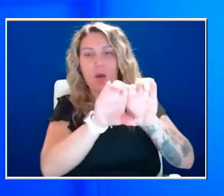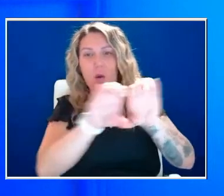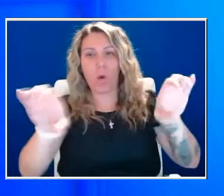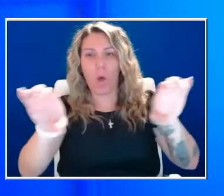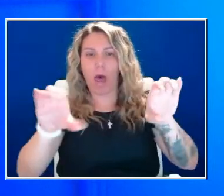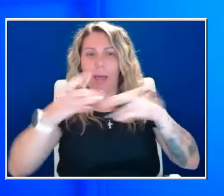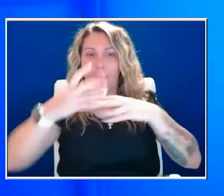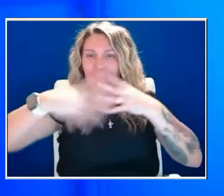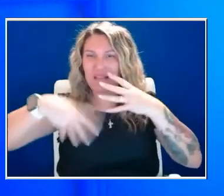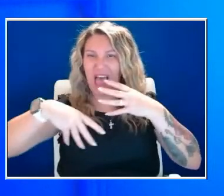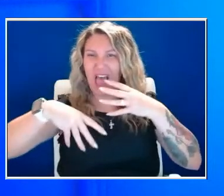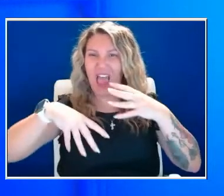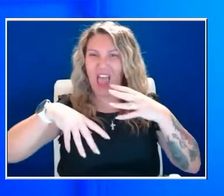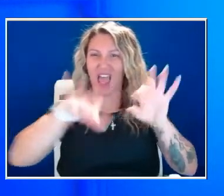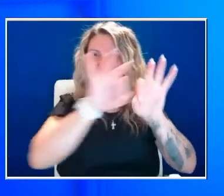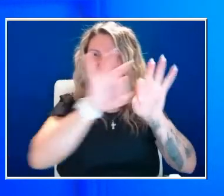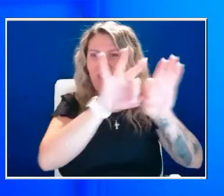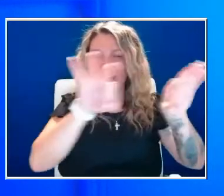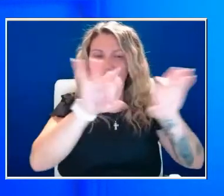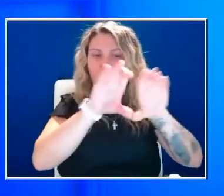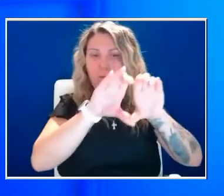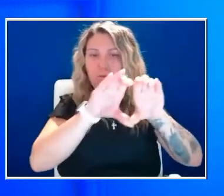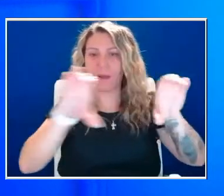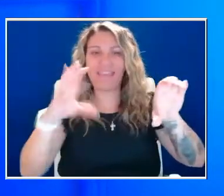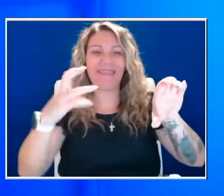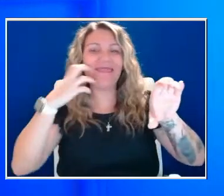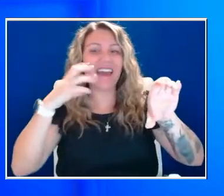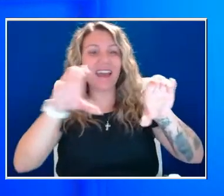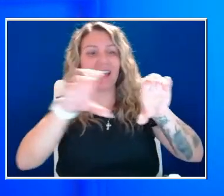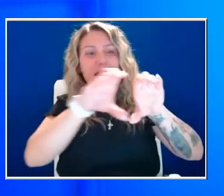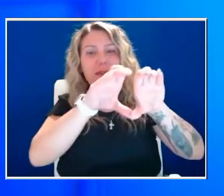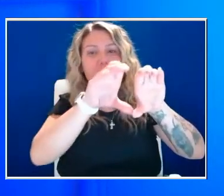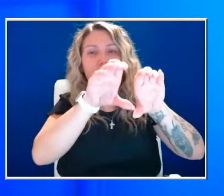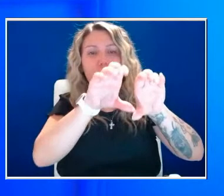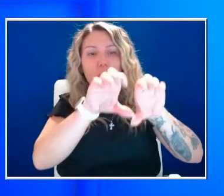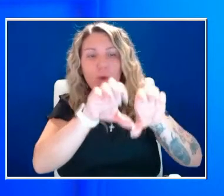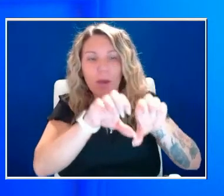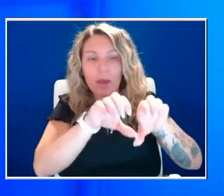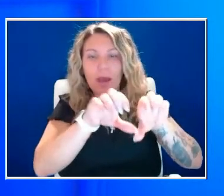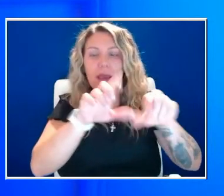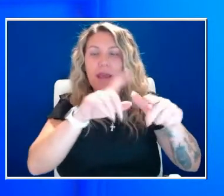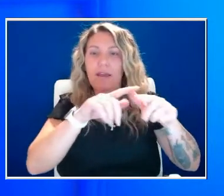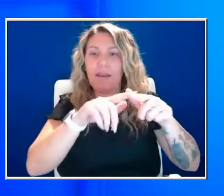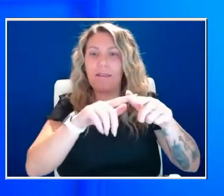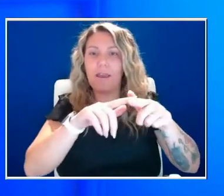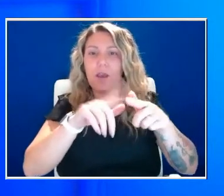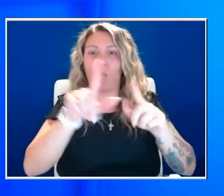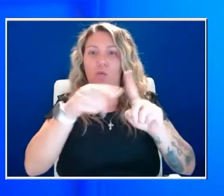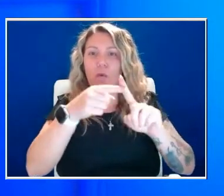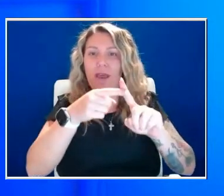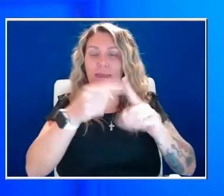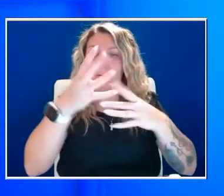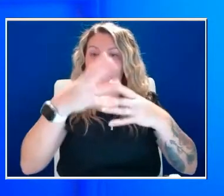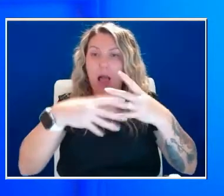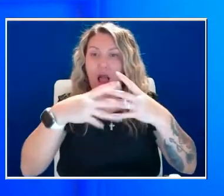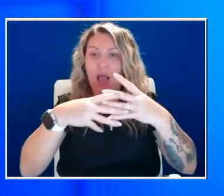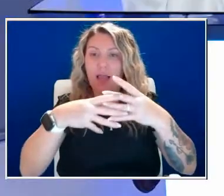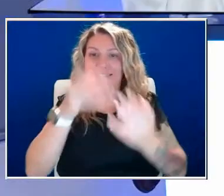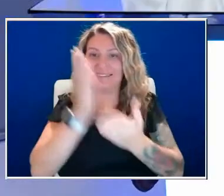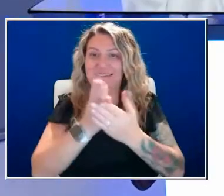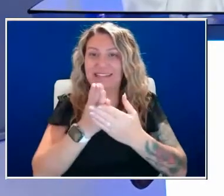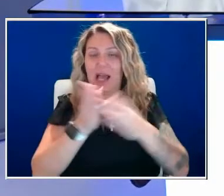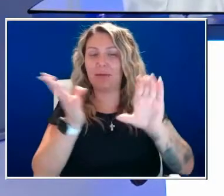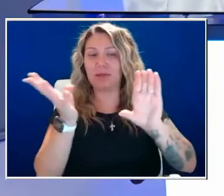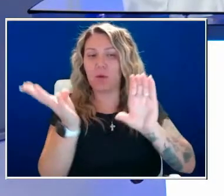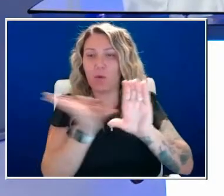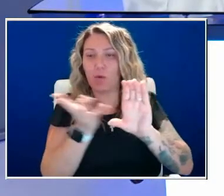narrows down the channel for the blood to flow, and eventually once blood stops flowing through the AVM, then it's considered cured. Amy, what's it